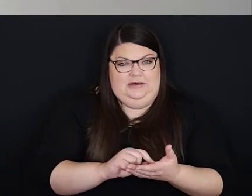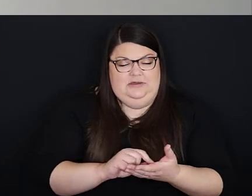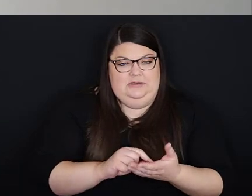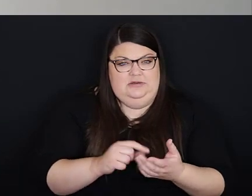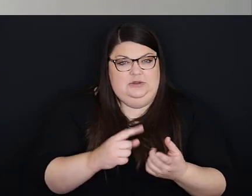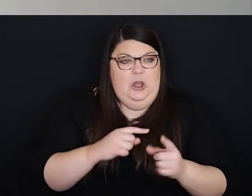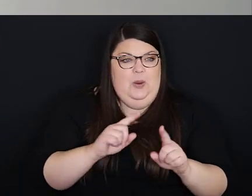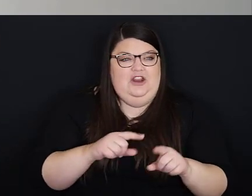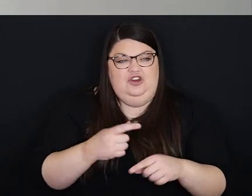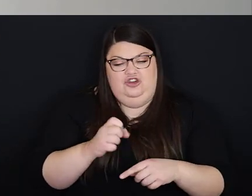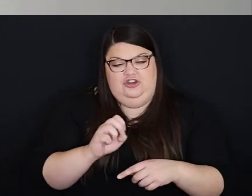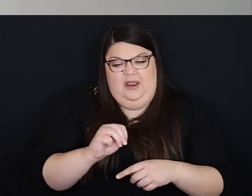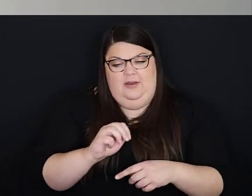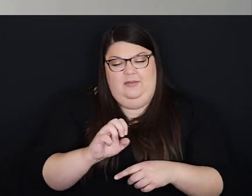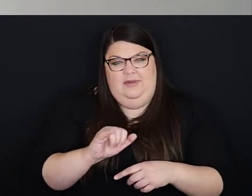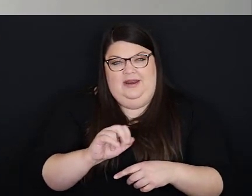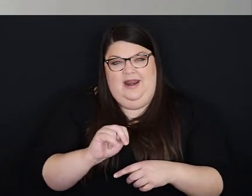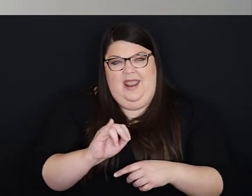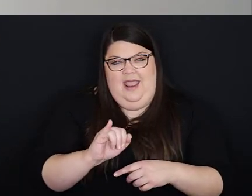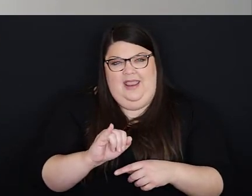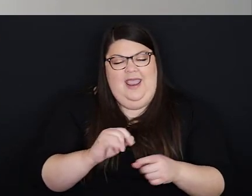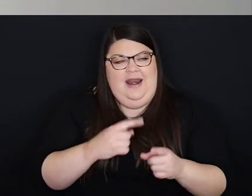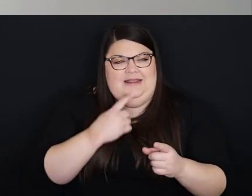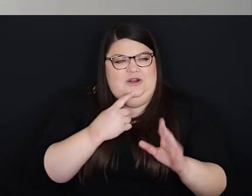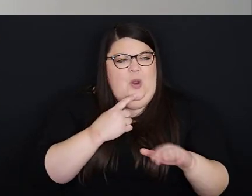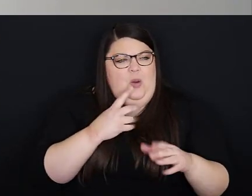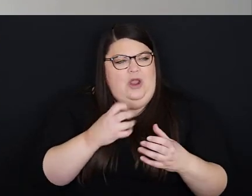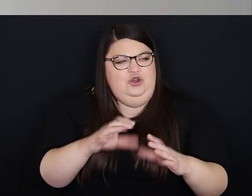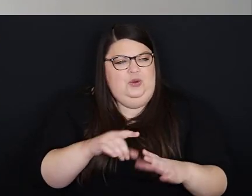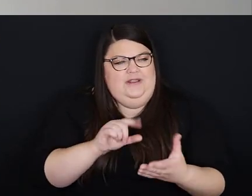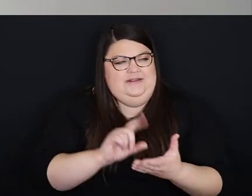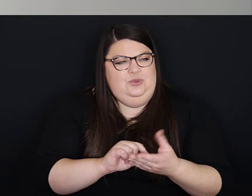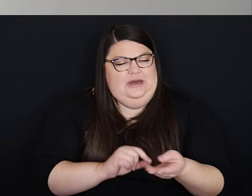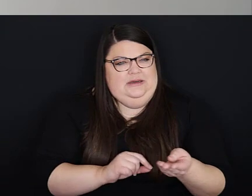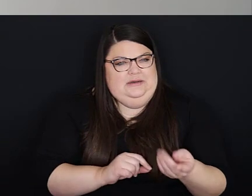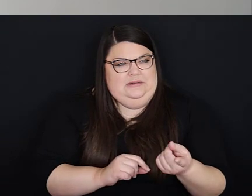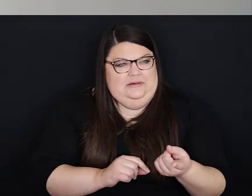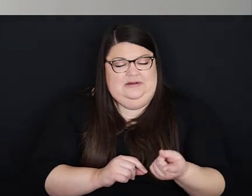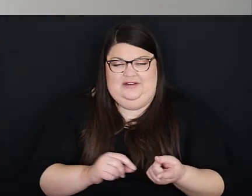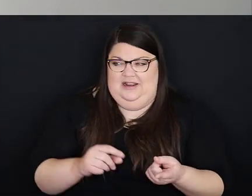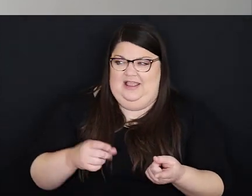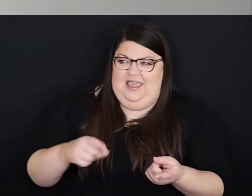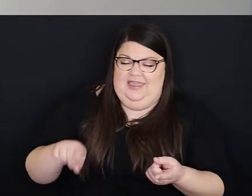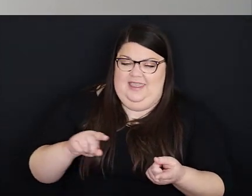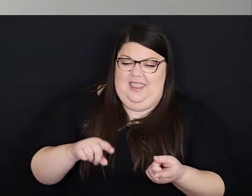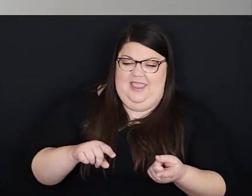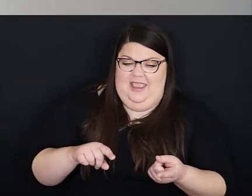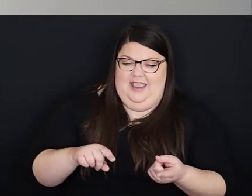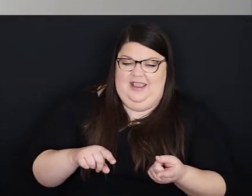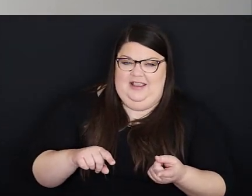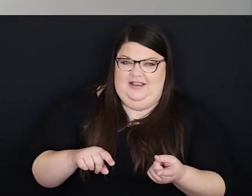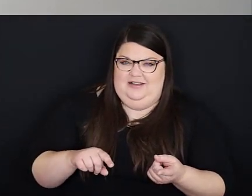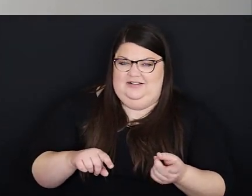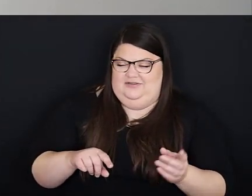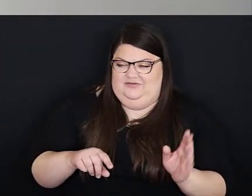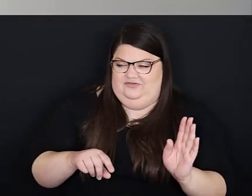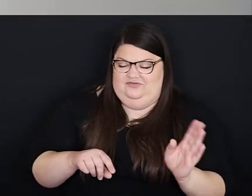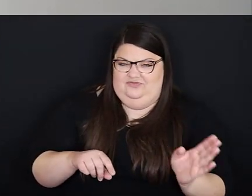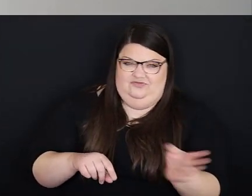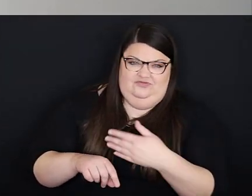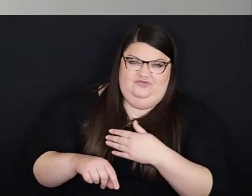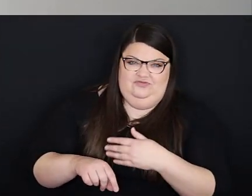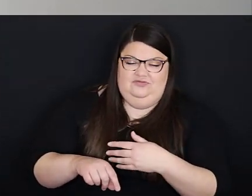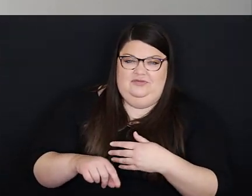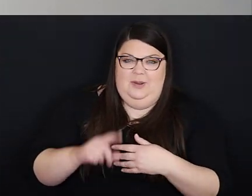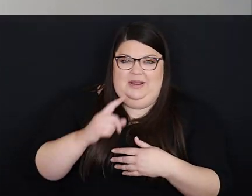just opened, and I proposed this print I wanted to do, and they just kind of shoved me